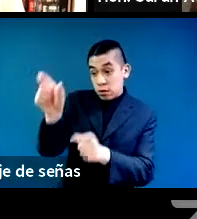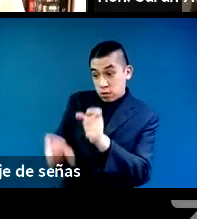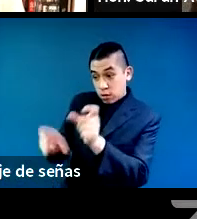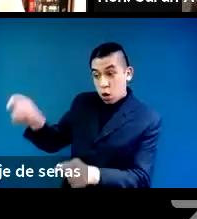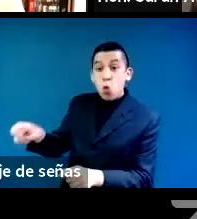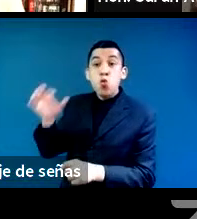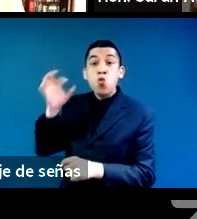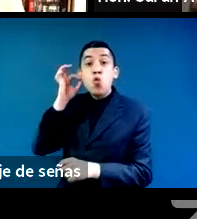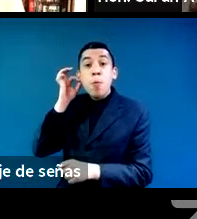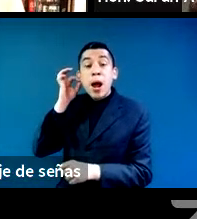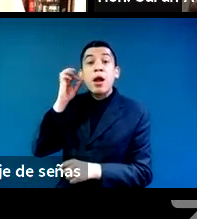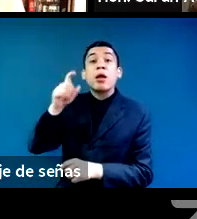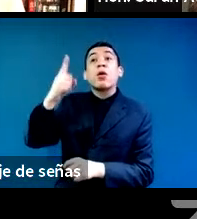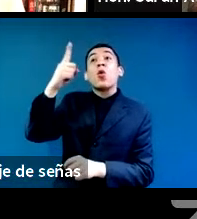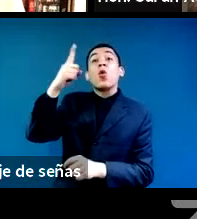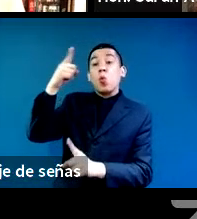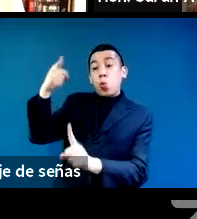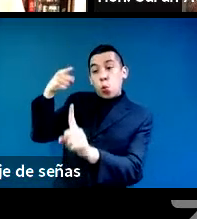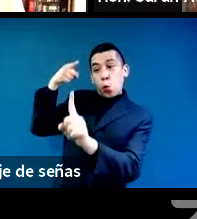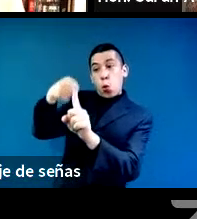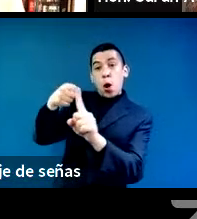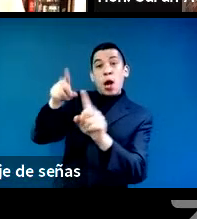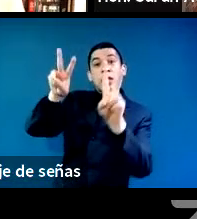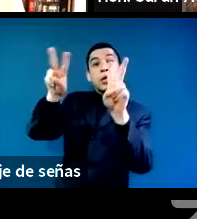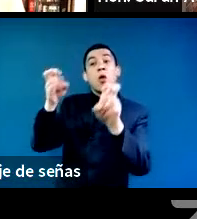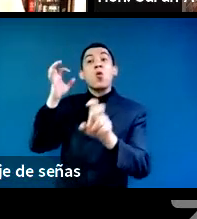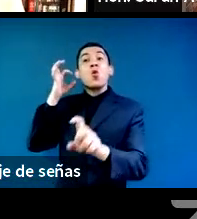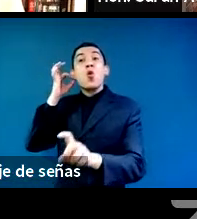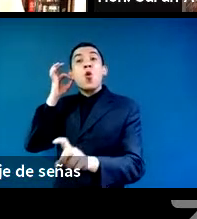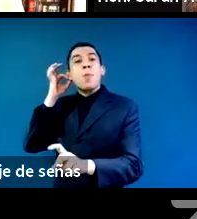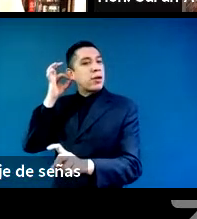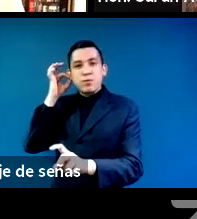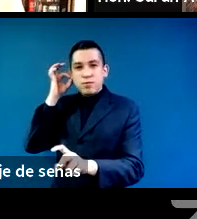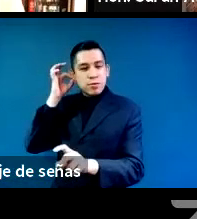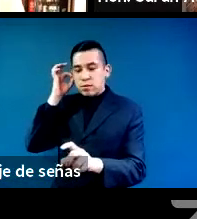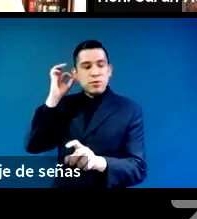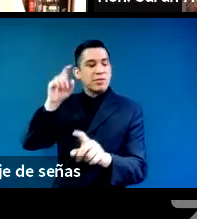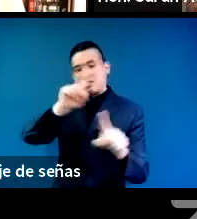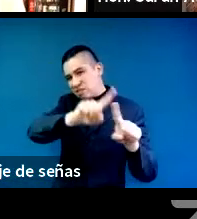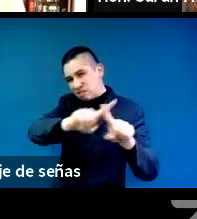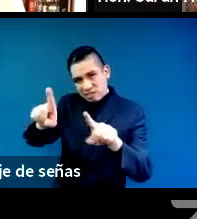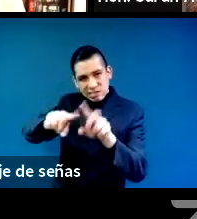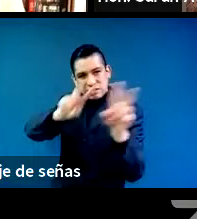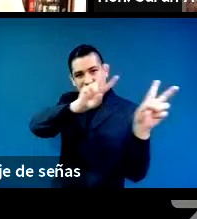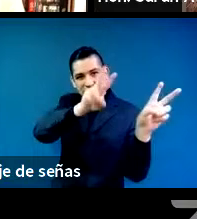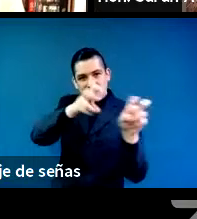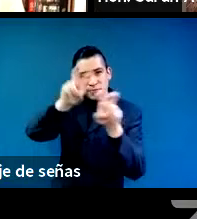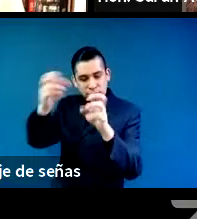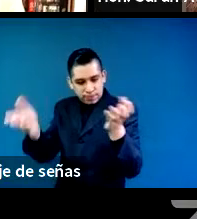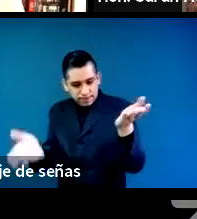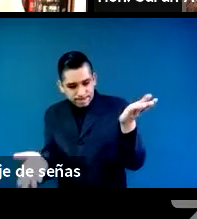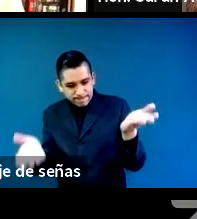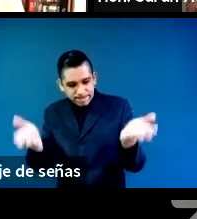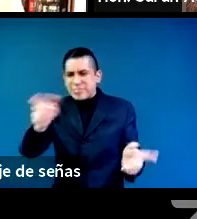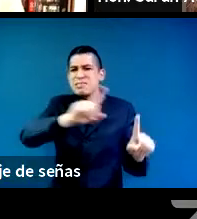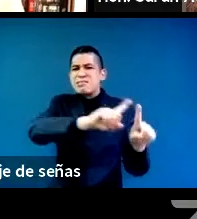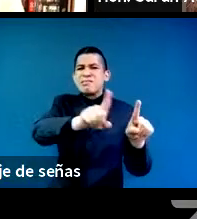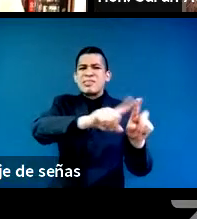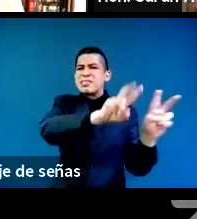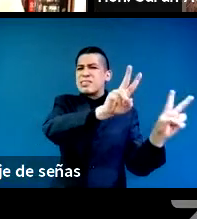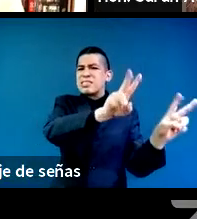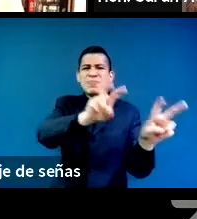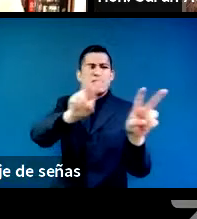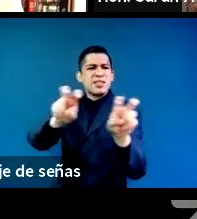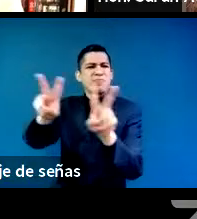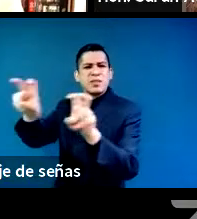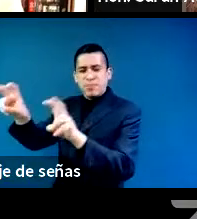gender lines and respect diversity. Also, we encourage governments to increase skills and leadership